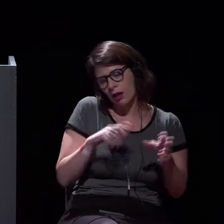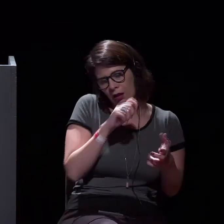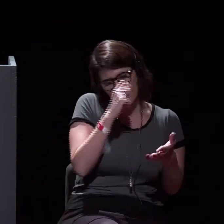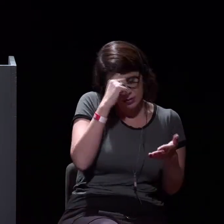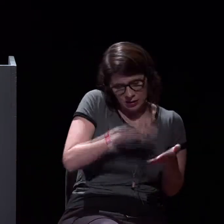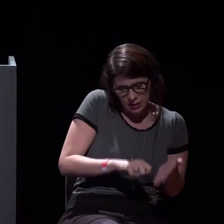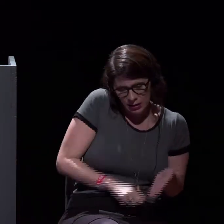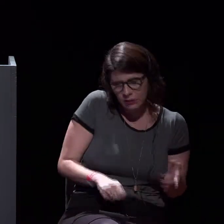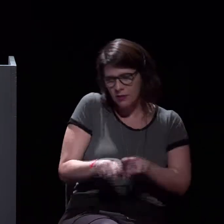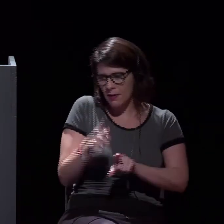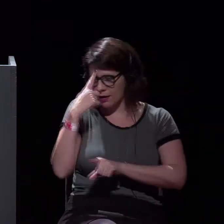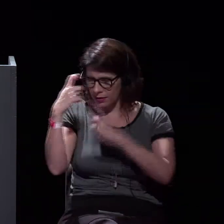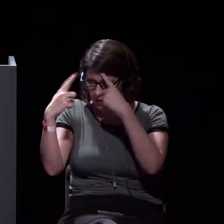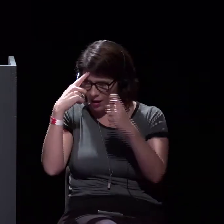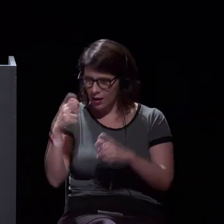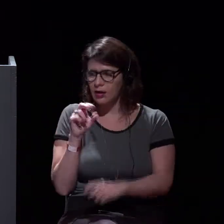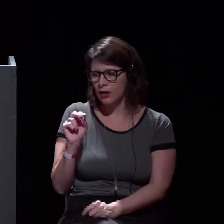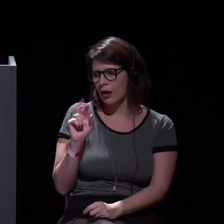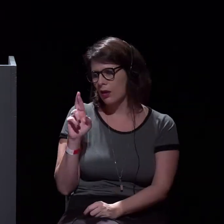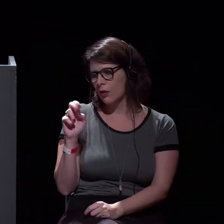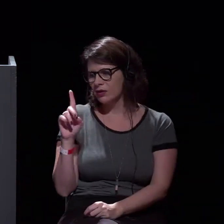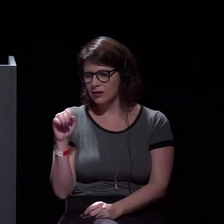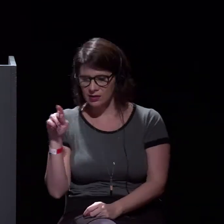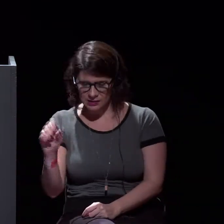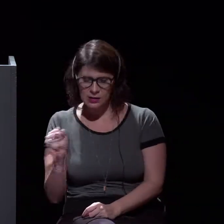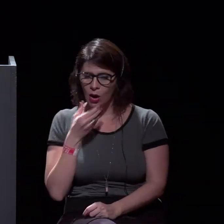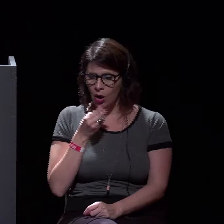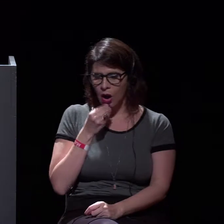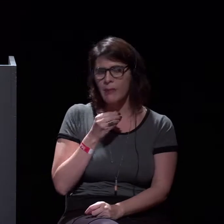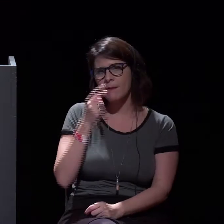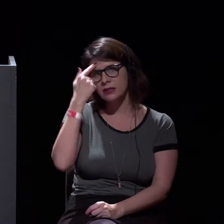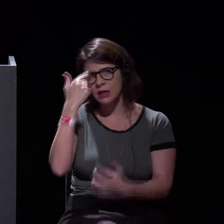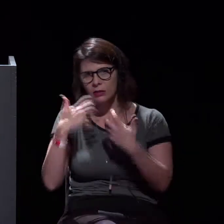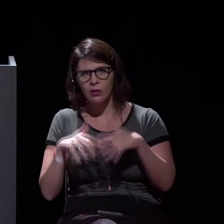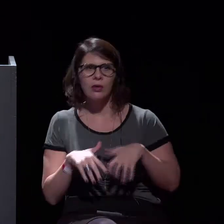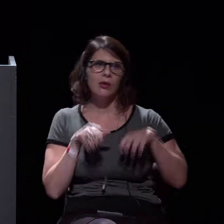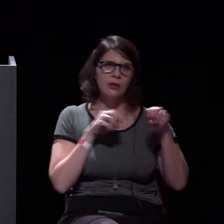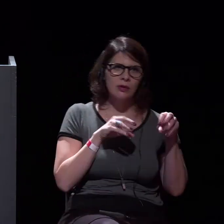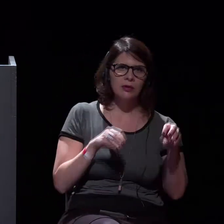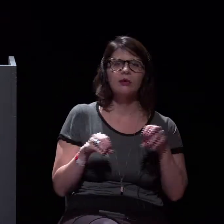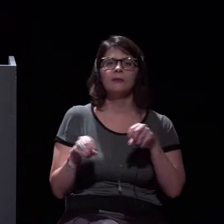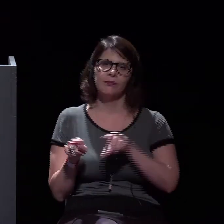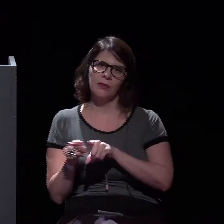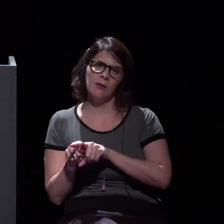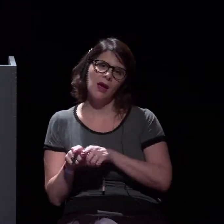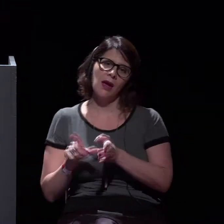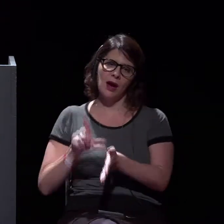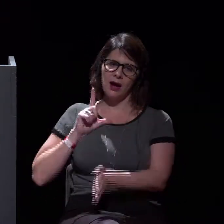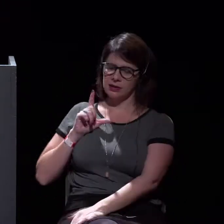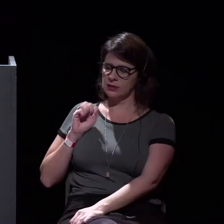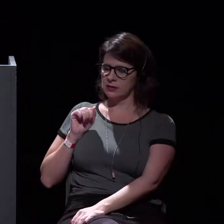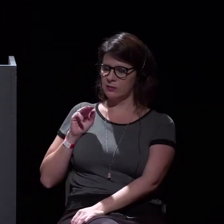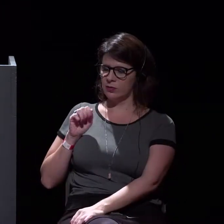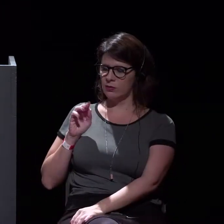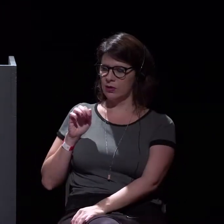an anti-colonialist thinker, educator, and tutor of Simón Bolívar, whom he posits as the first conceptual artist in Latin